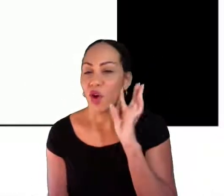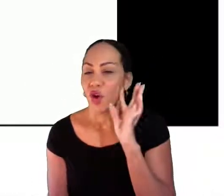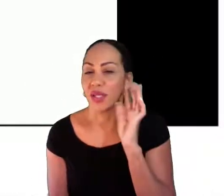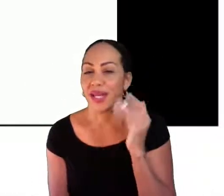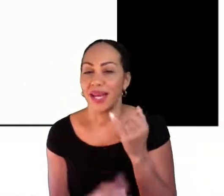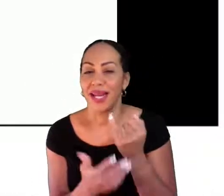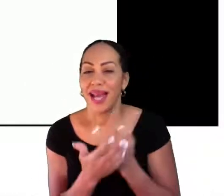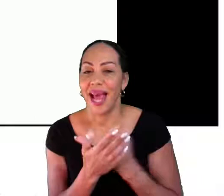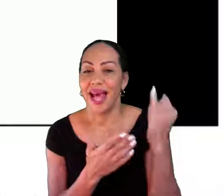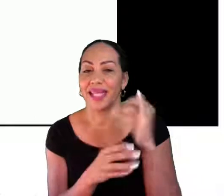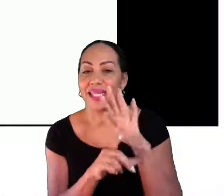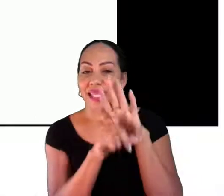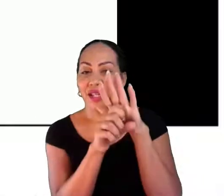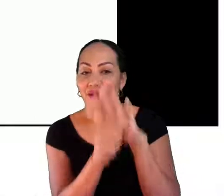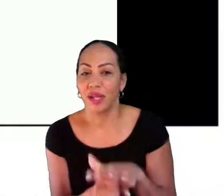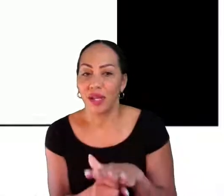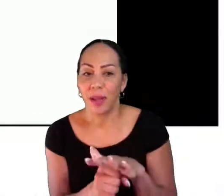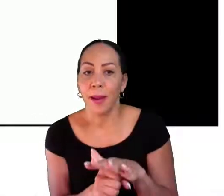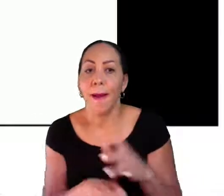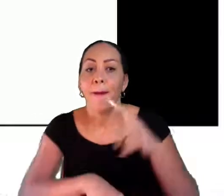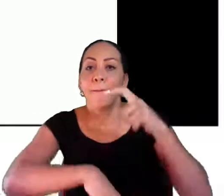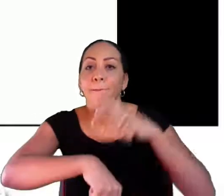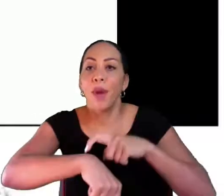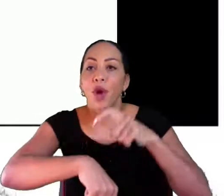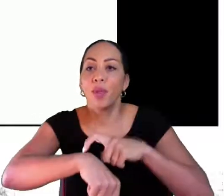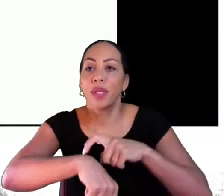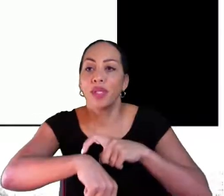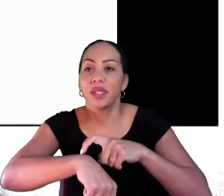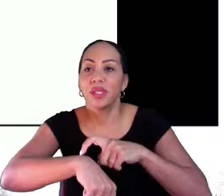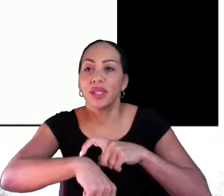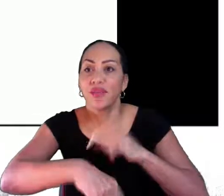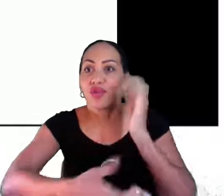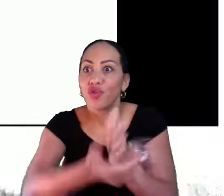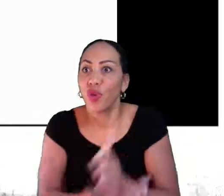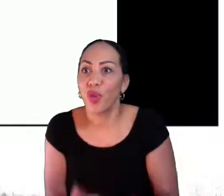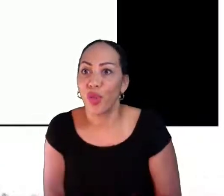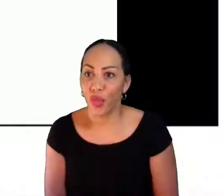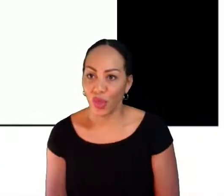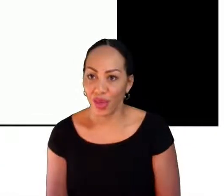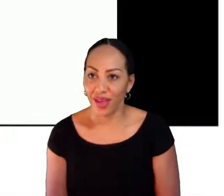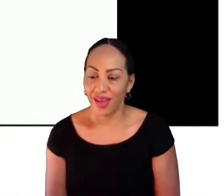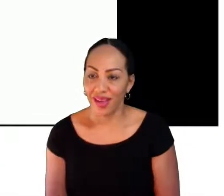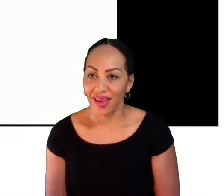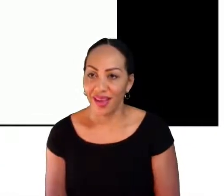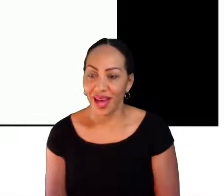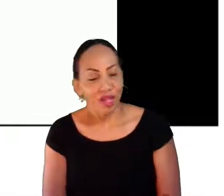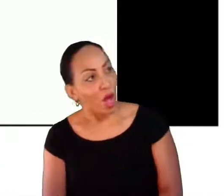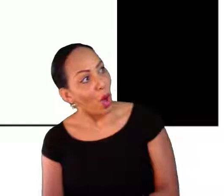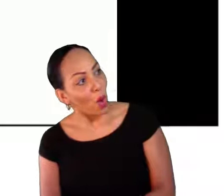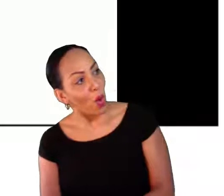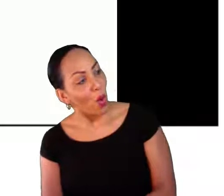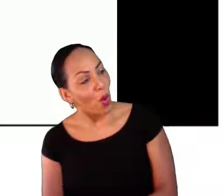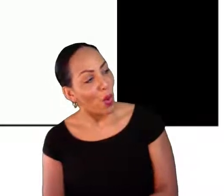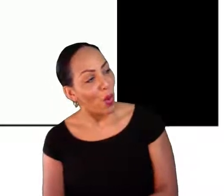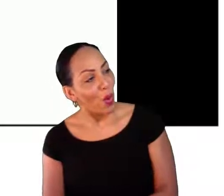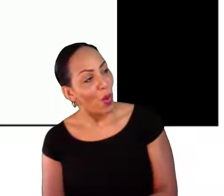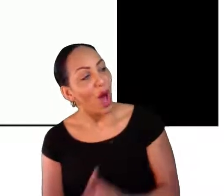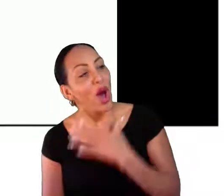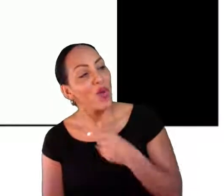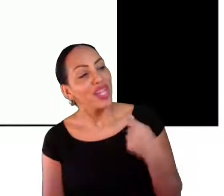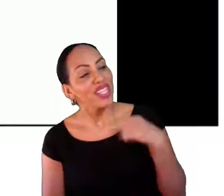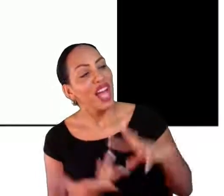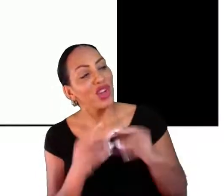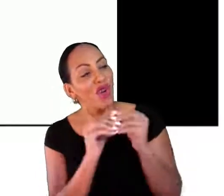notion of moments of truth. My face lit up when I heard that. Yeah, I was like, oh, I wish I'd come up with that one. I think it speaks to